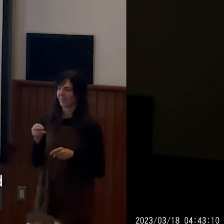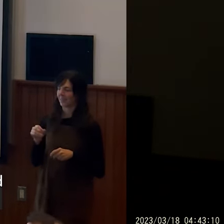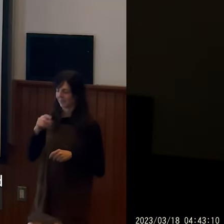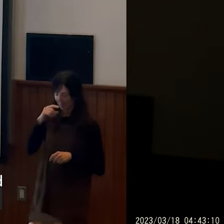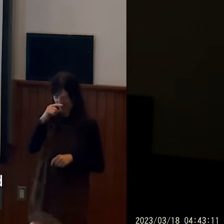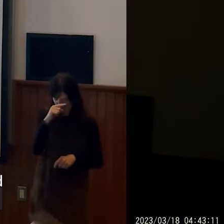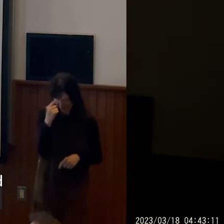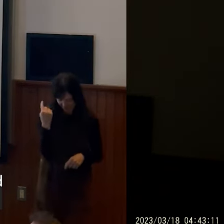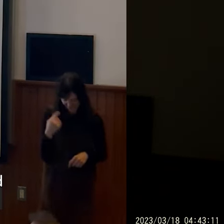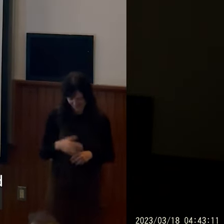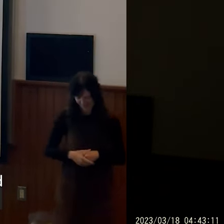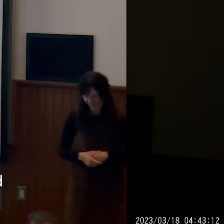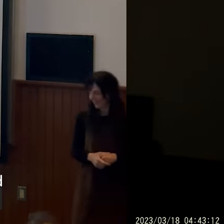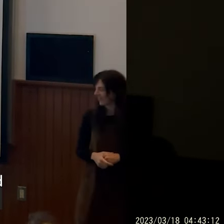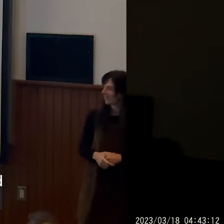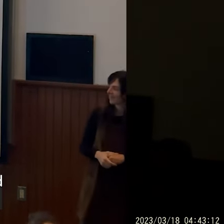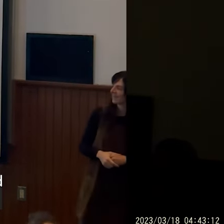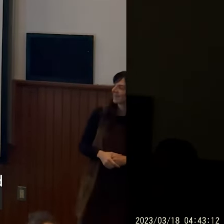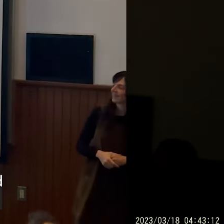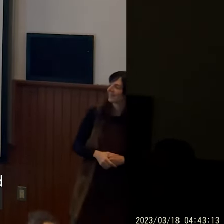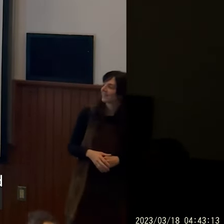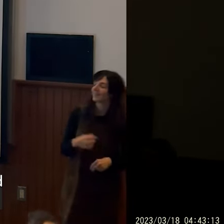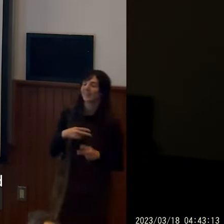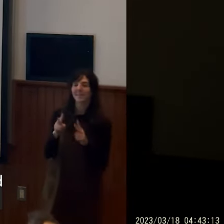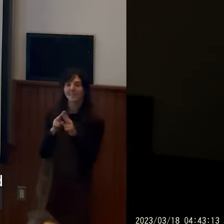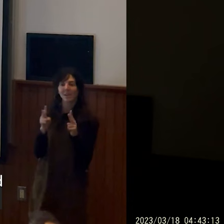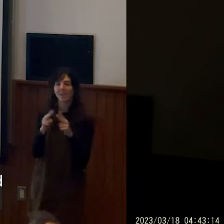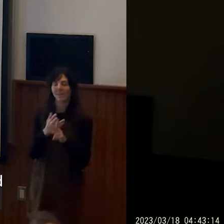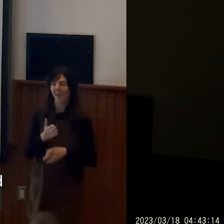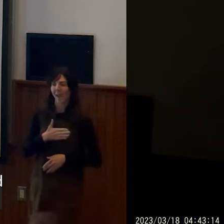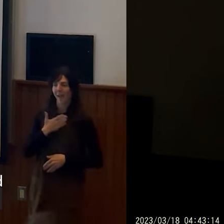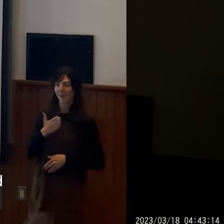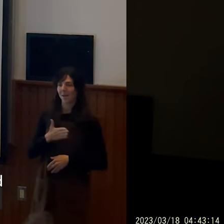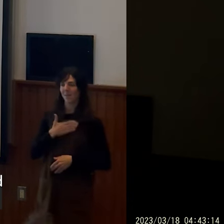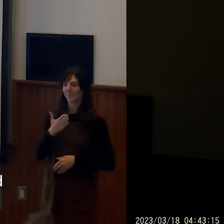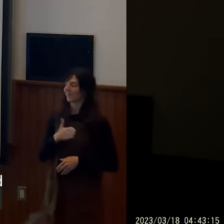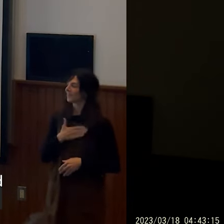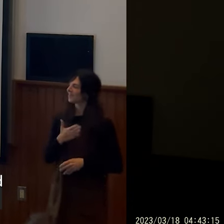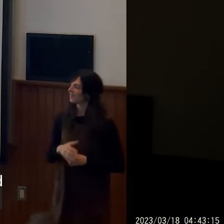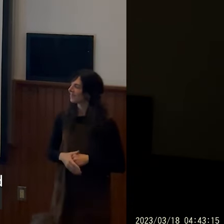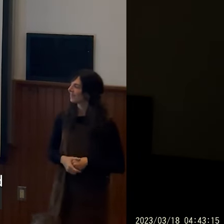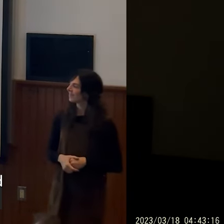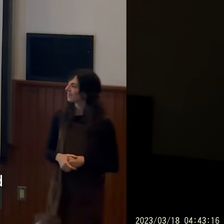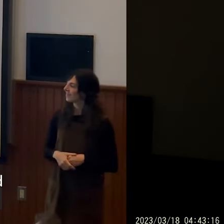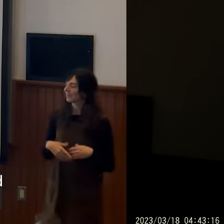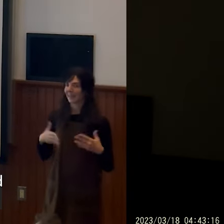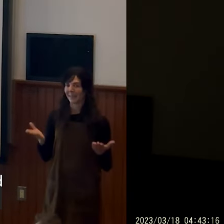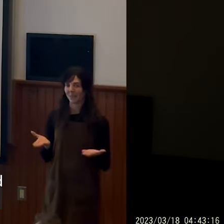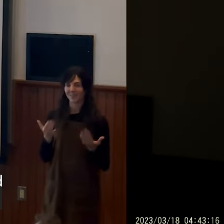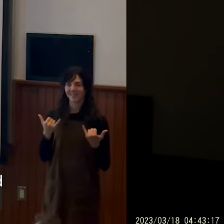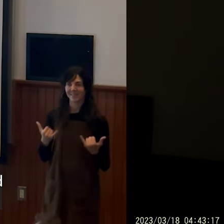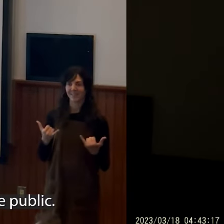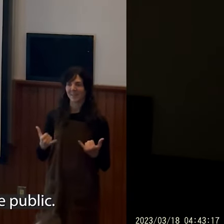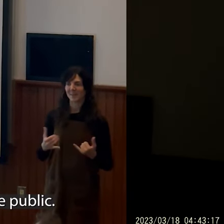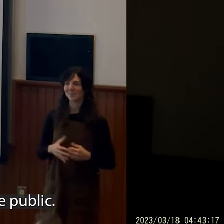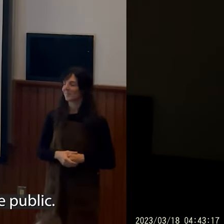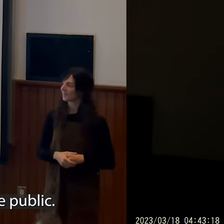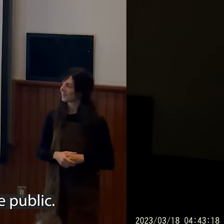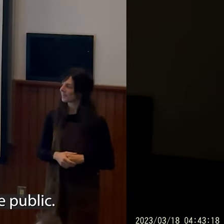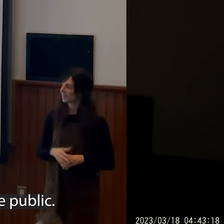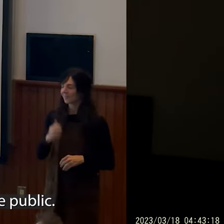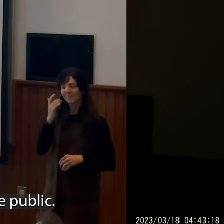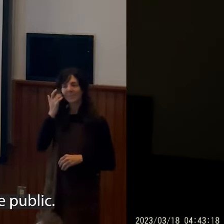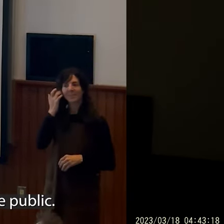Hi. I am very happy and pleased to be among you to find such